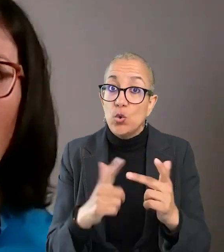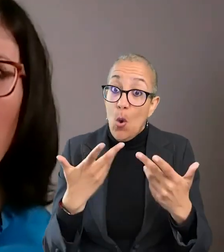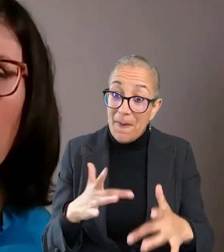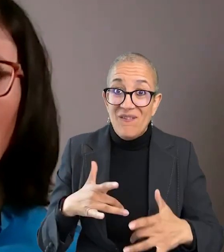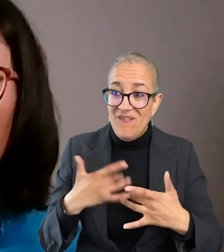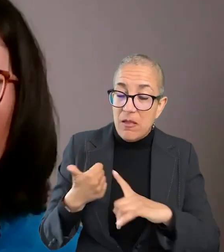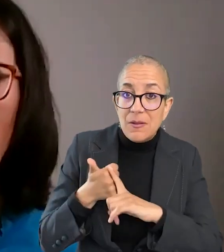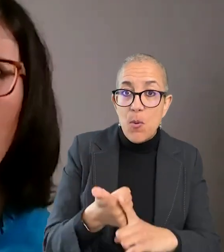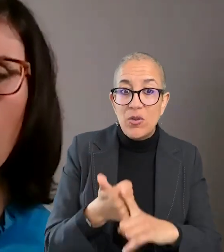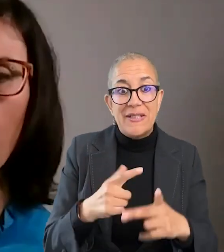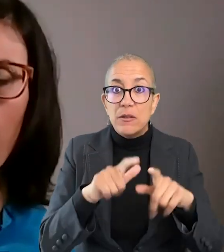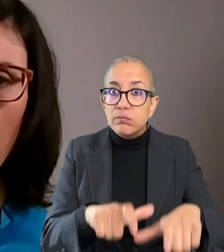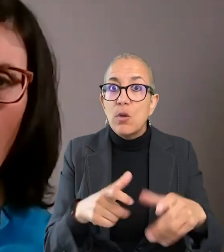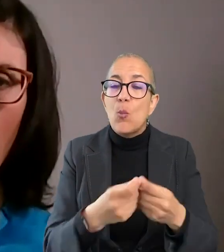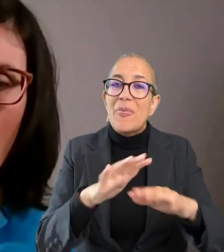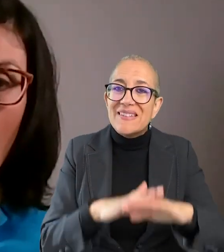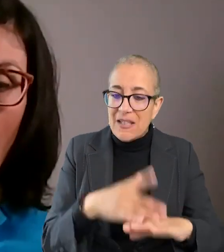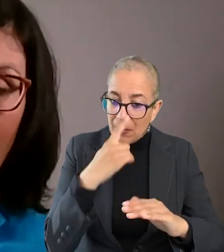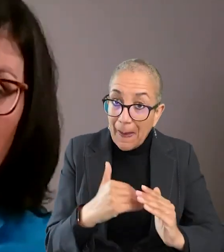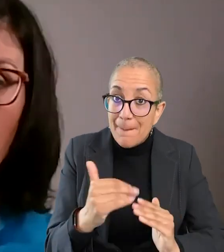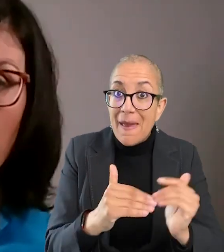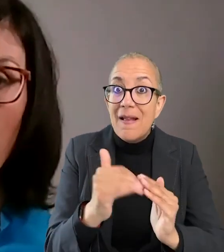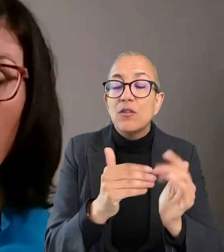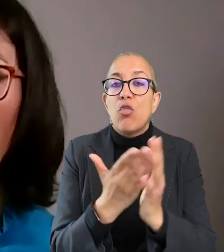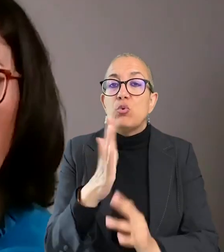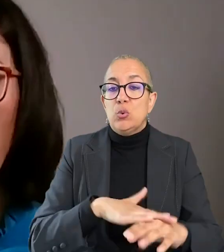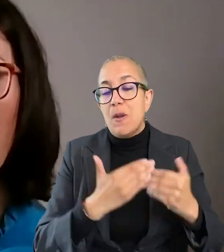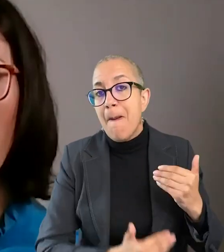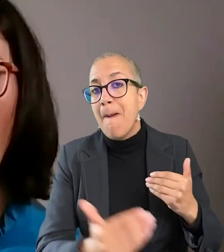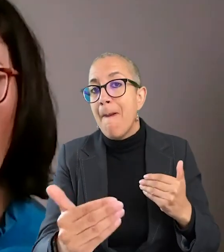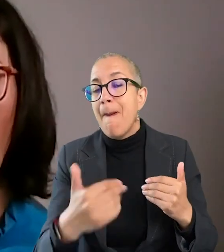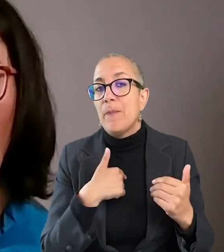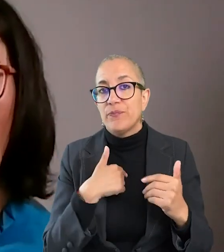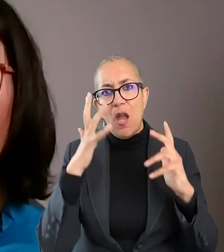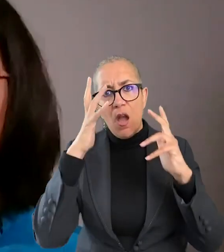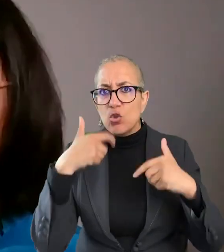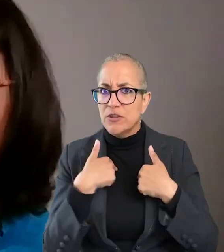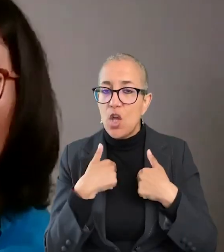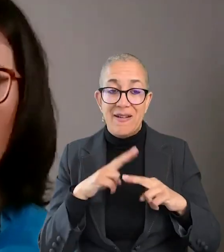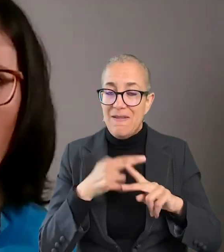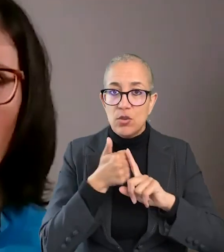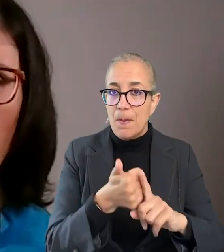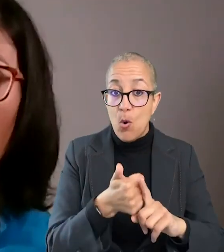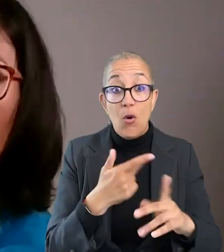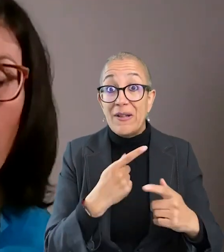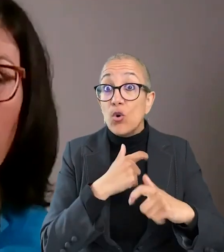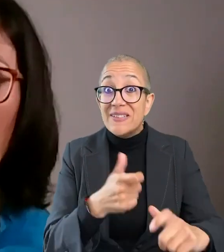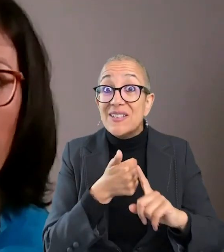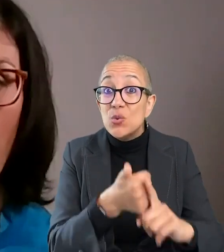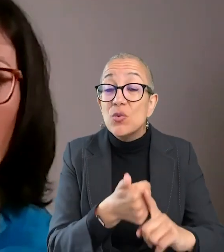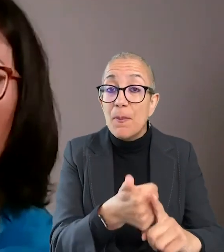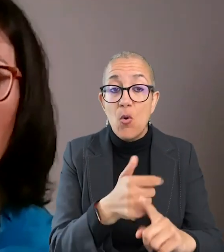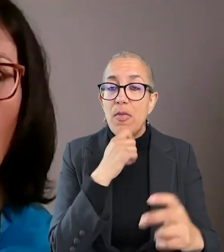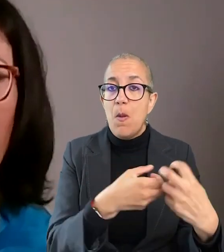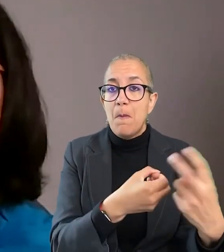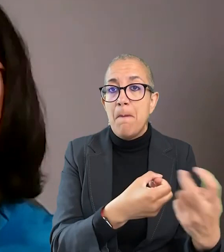and to stay with those seats so they can build them up over time. I had a concern that if we didn't support them and don't continue to support them, then we are going to